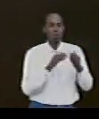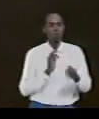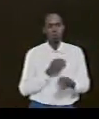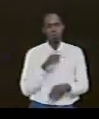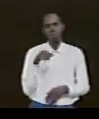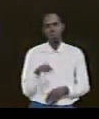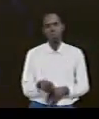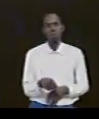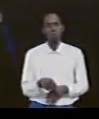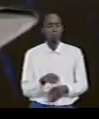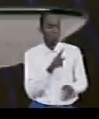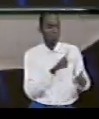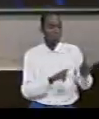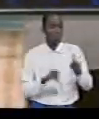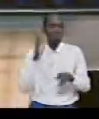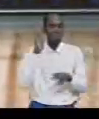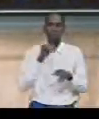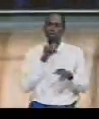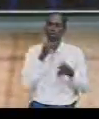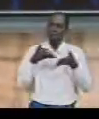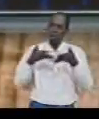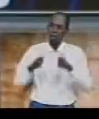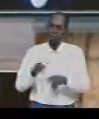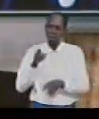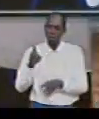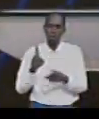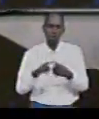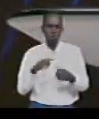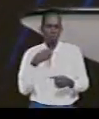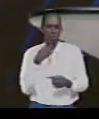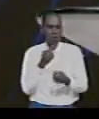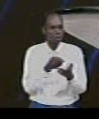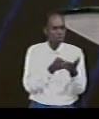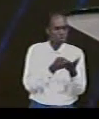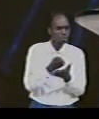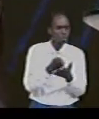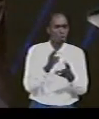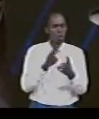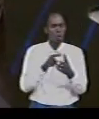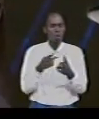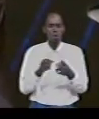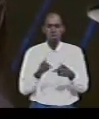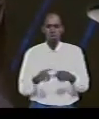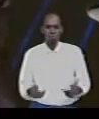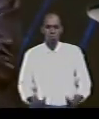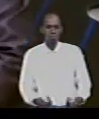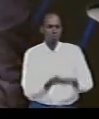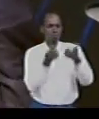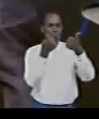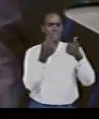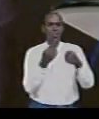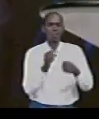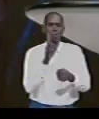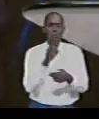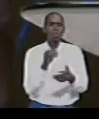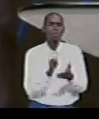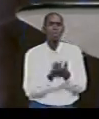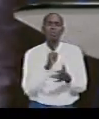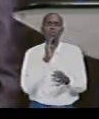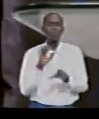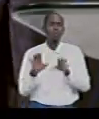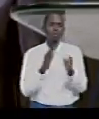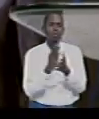not allow you to tell the truth or to confront the one that is going